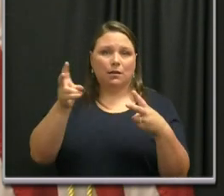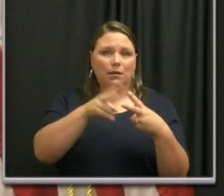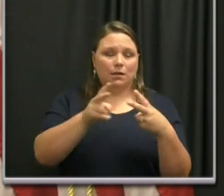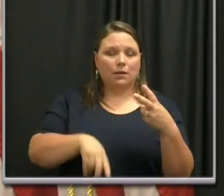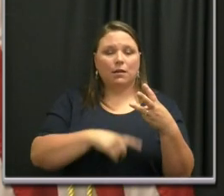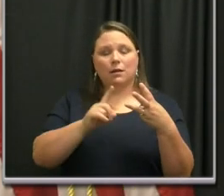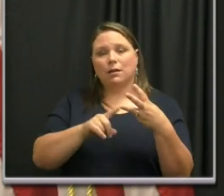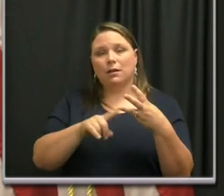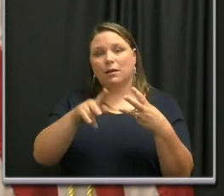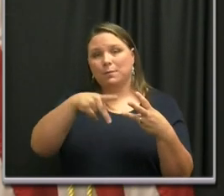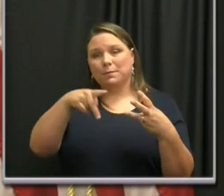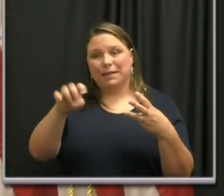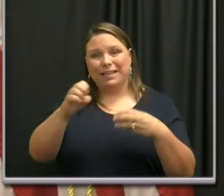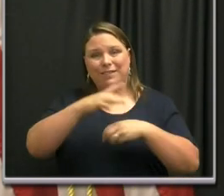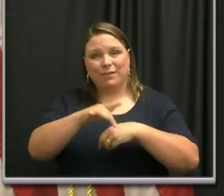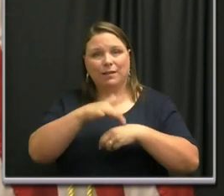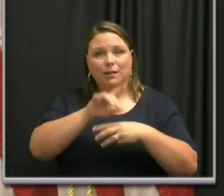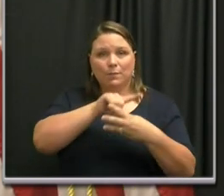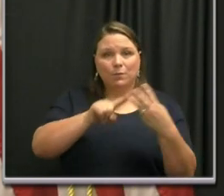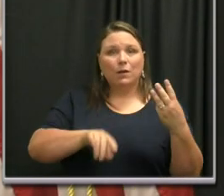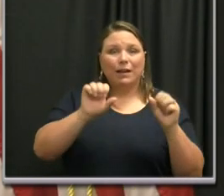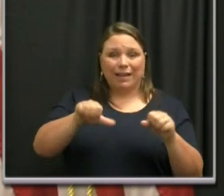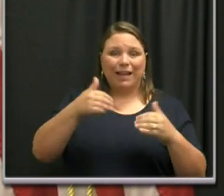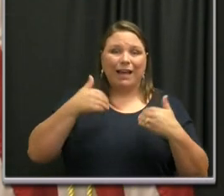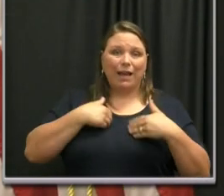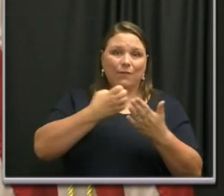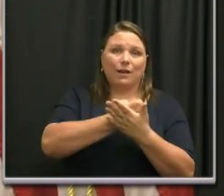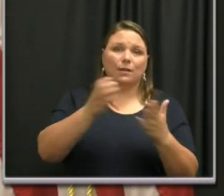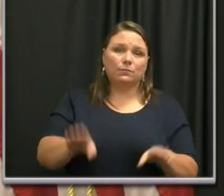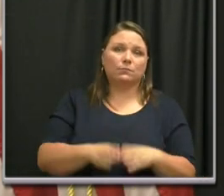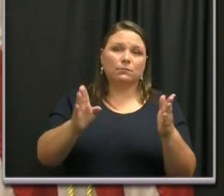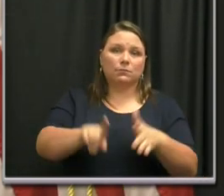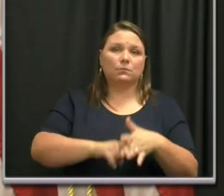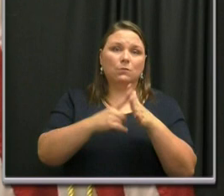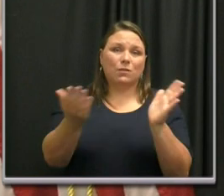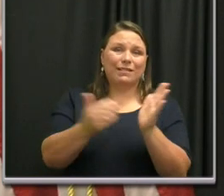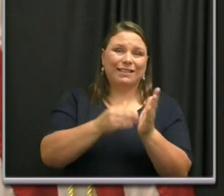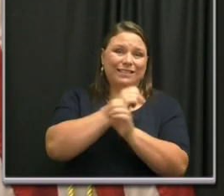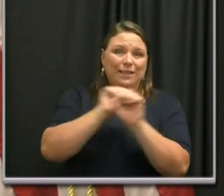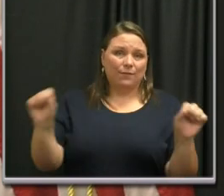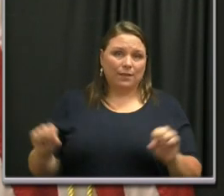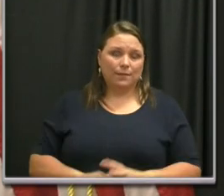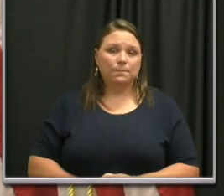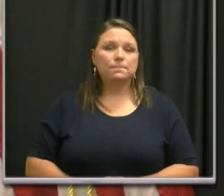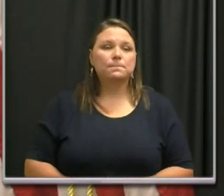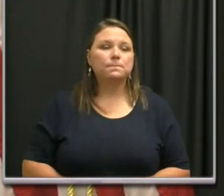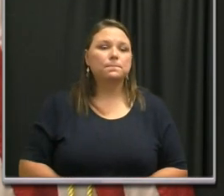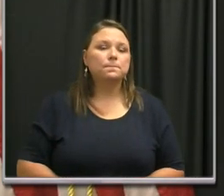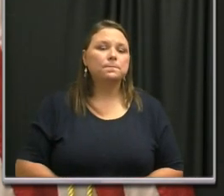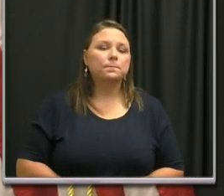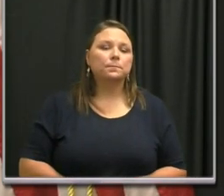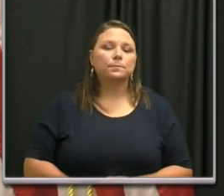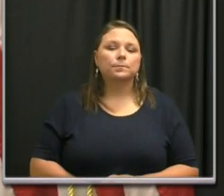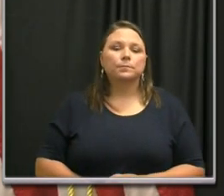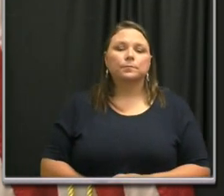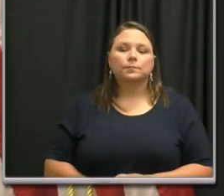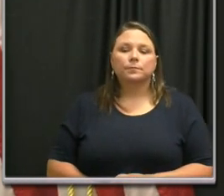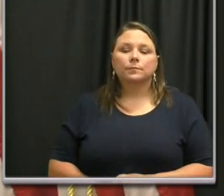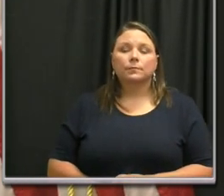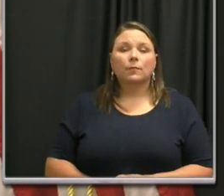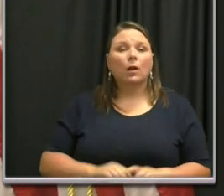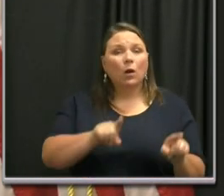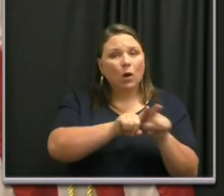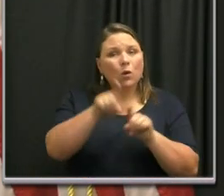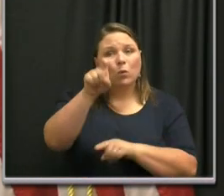PPE to be available so that we can have an economic restart safely. We need